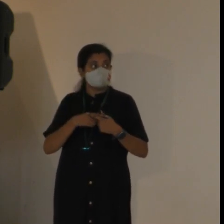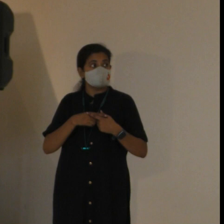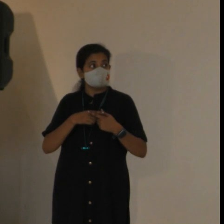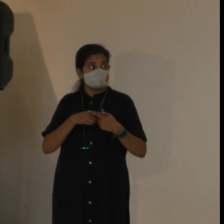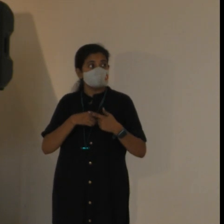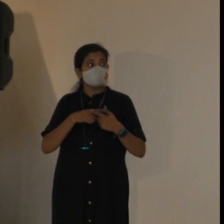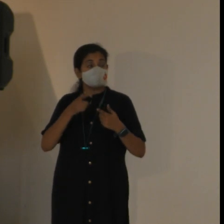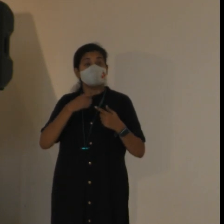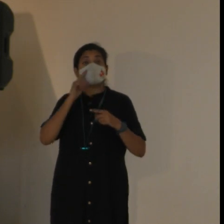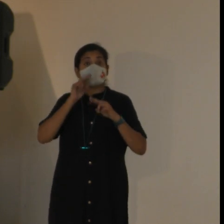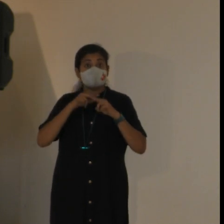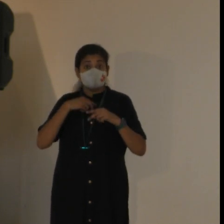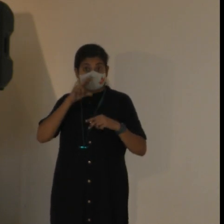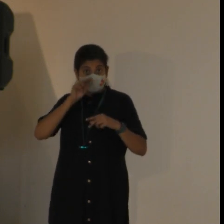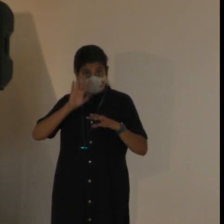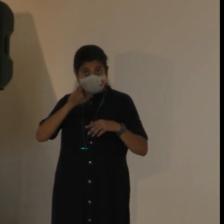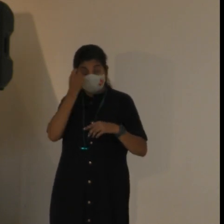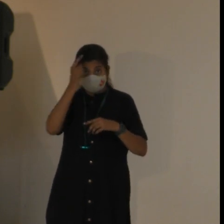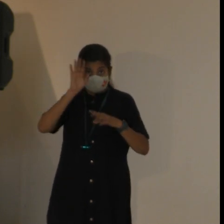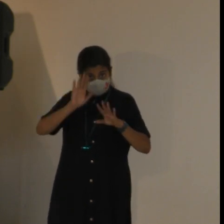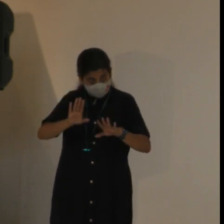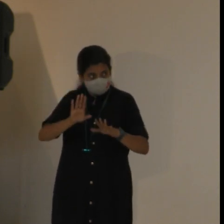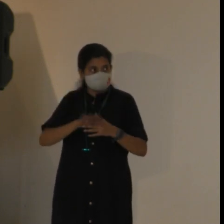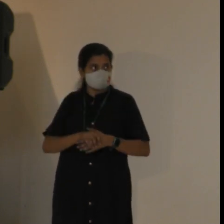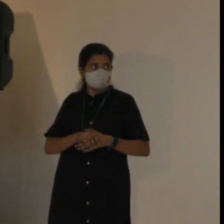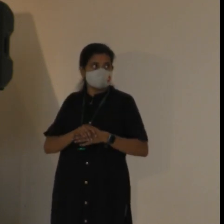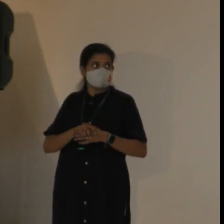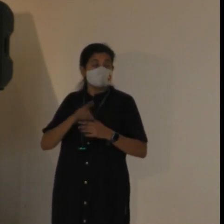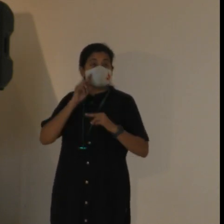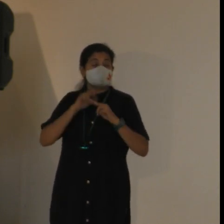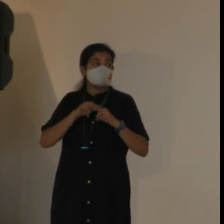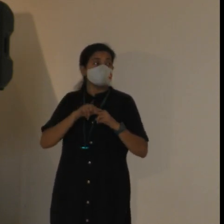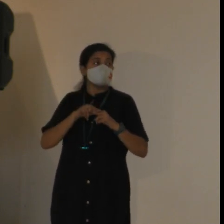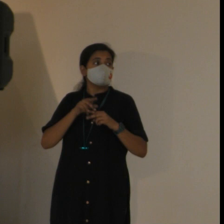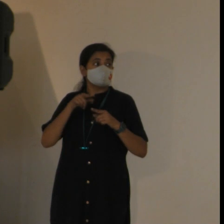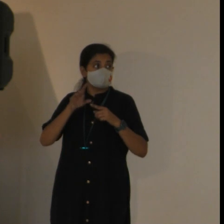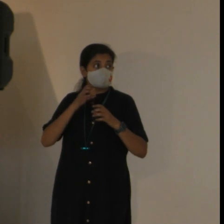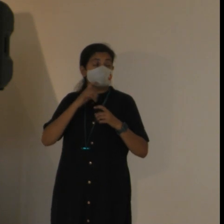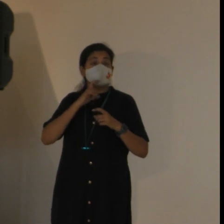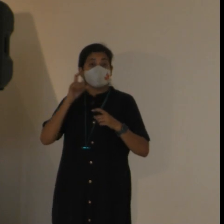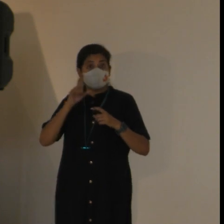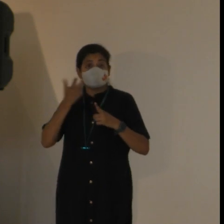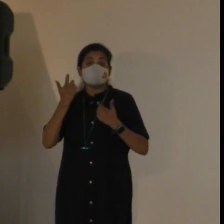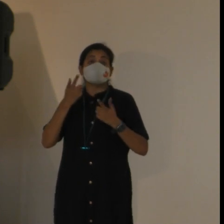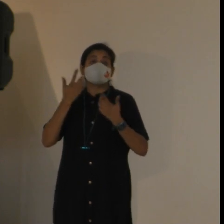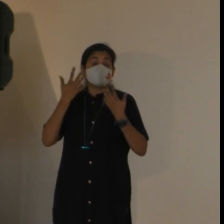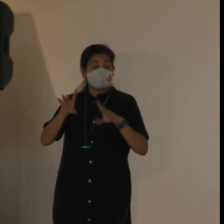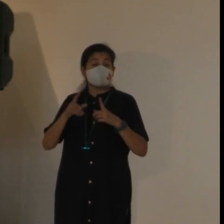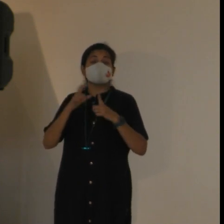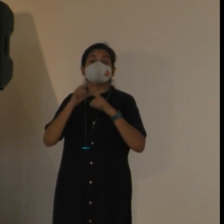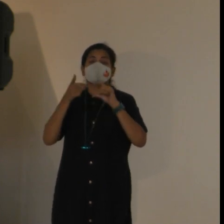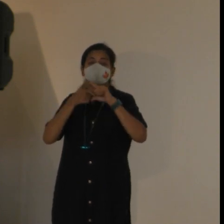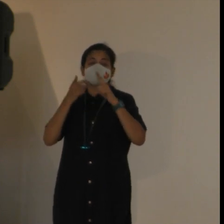speak, if you can understand what I'm saying, and if you have a collegiate degree, any degree,